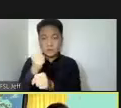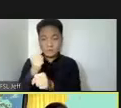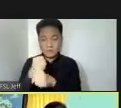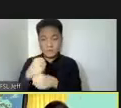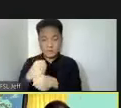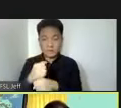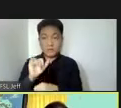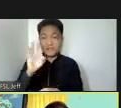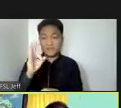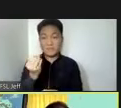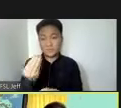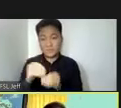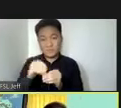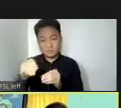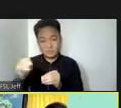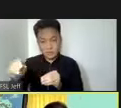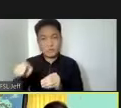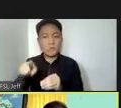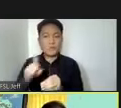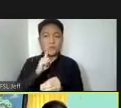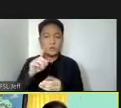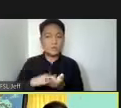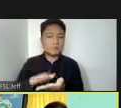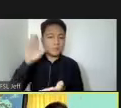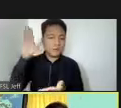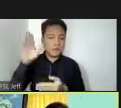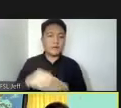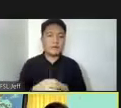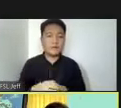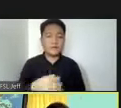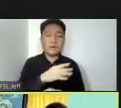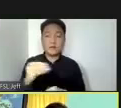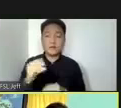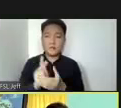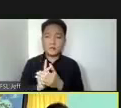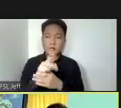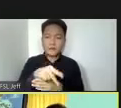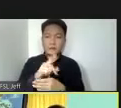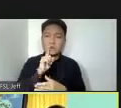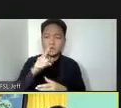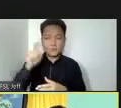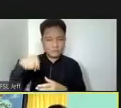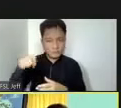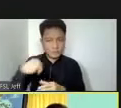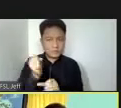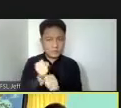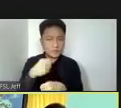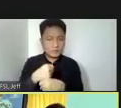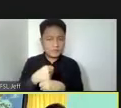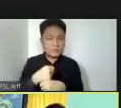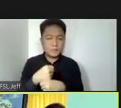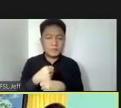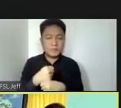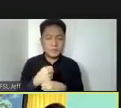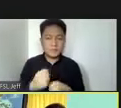create genetically modified plants that can withstand climate change and